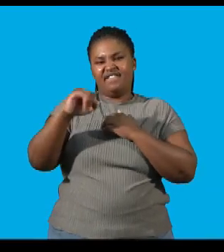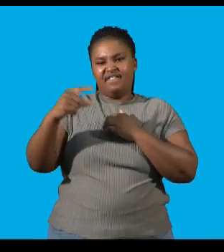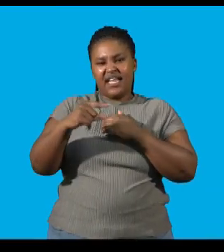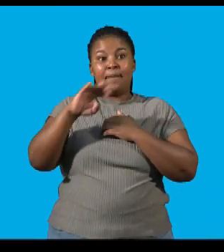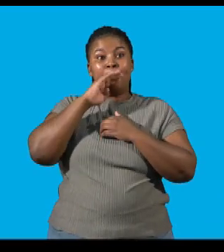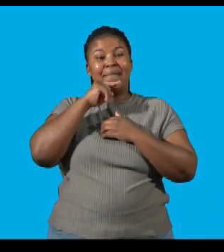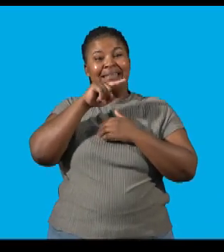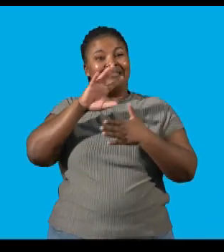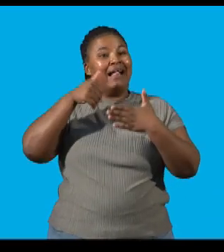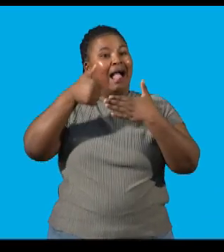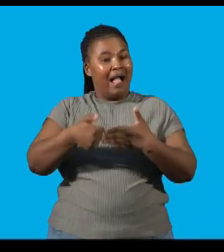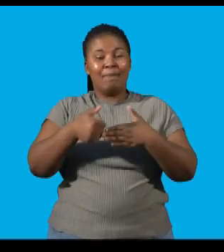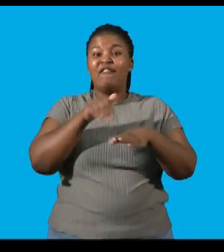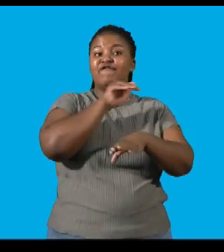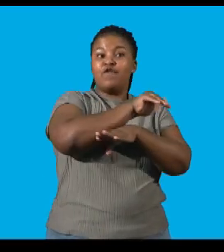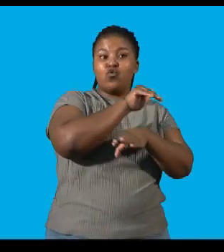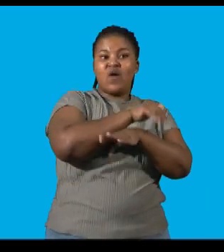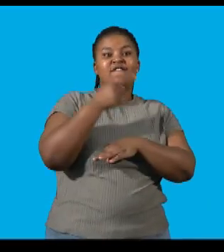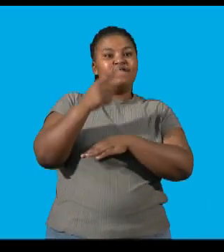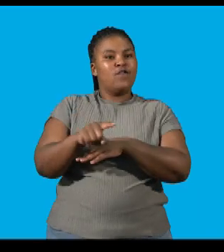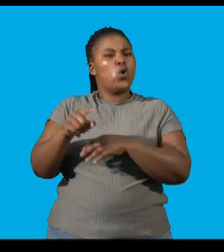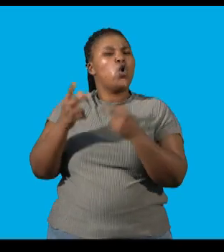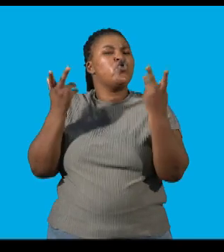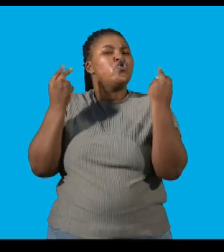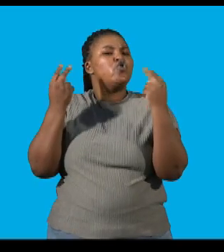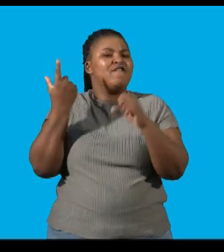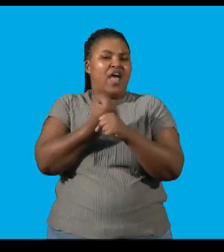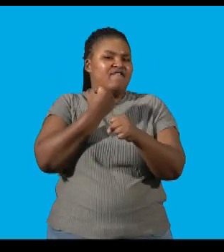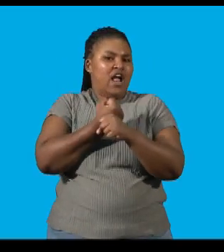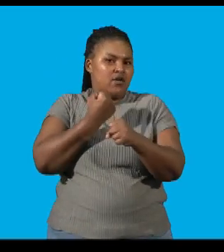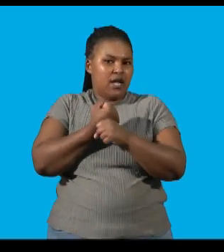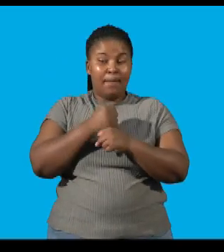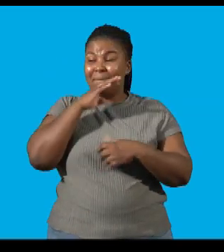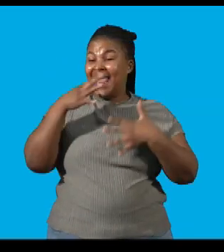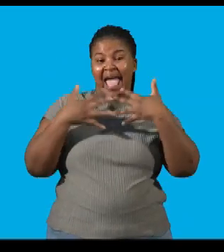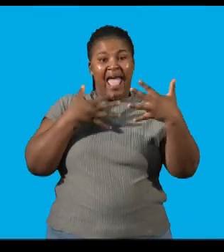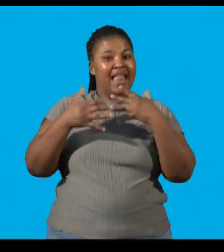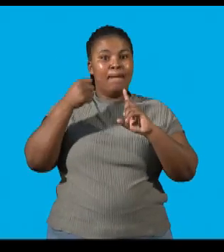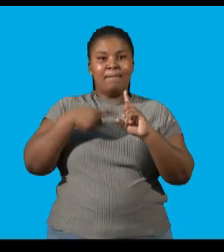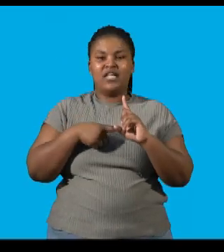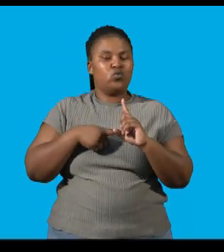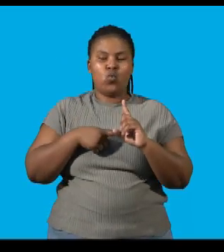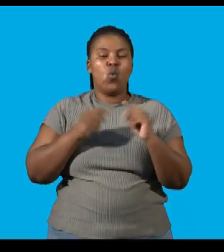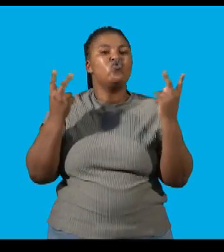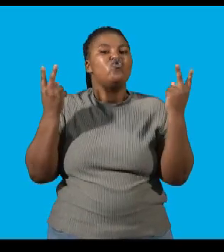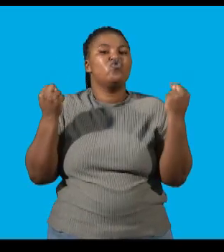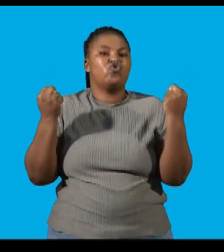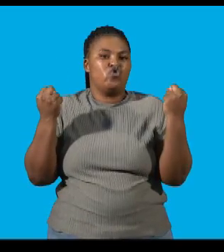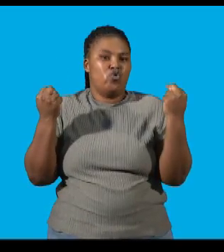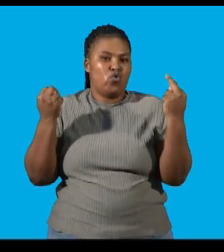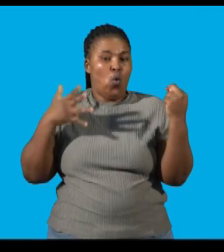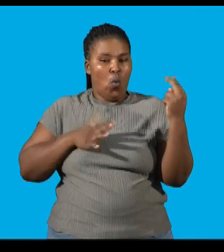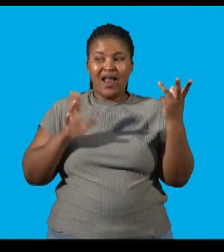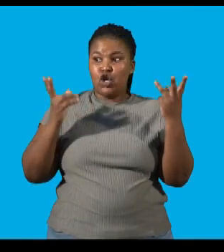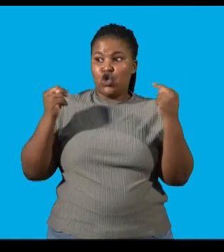foreign investors in new manufacturing. So it's not given to any investor, but those who want to invest